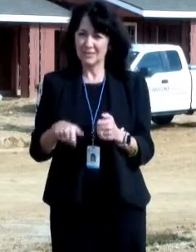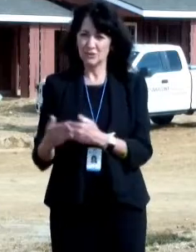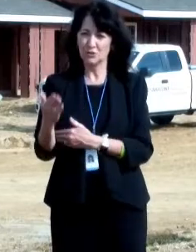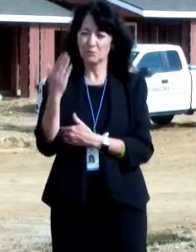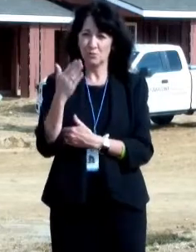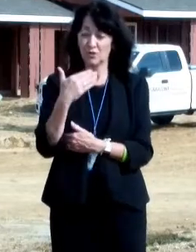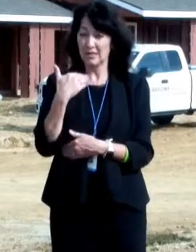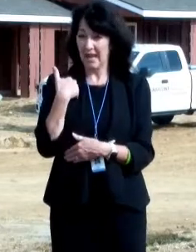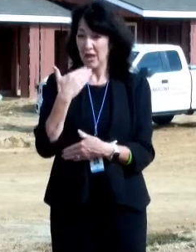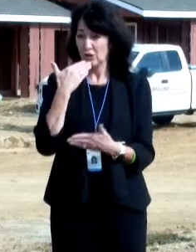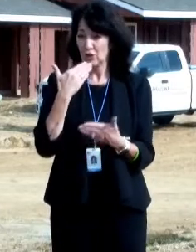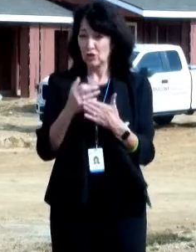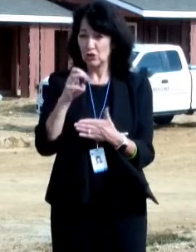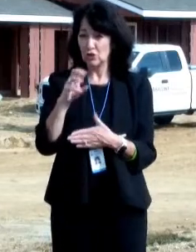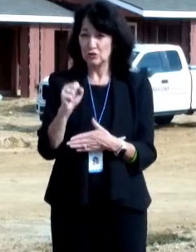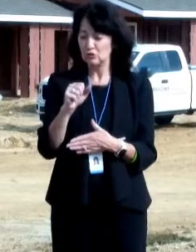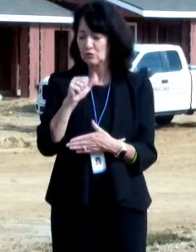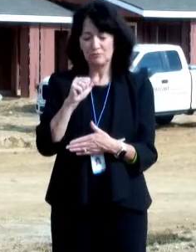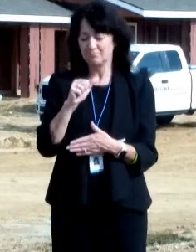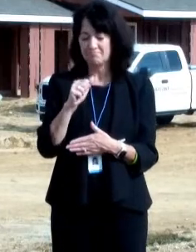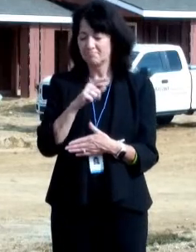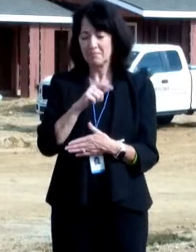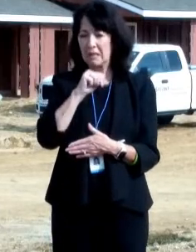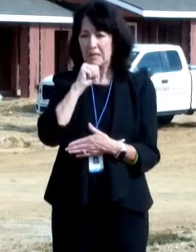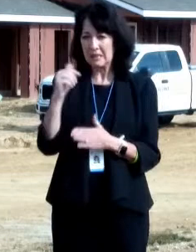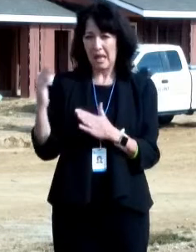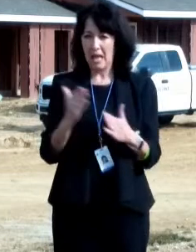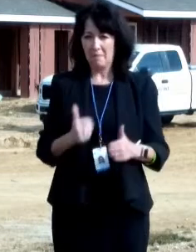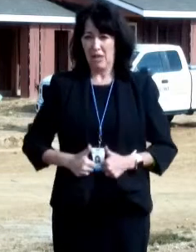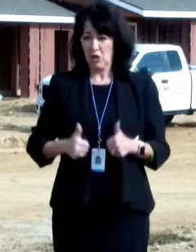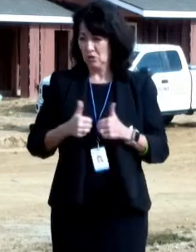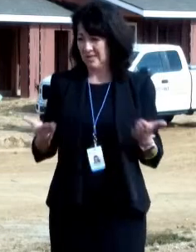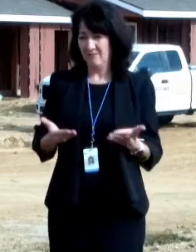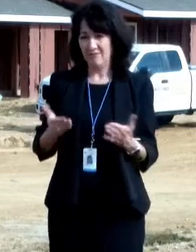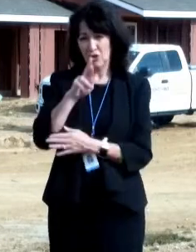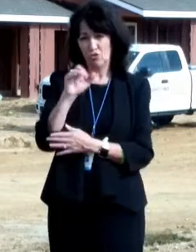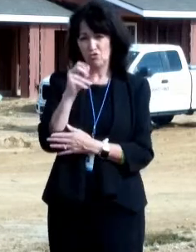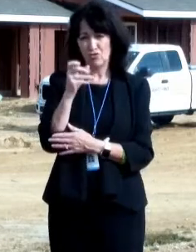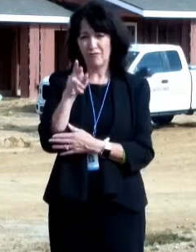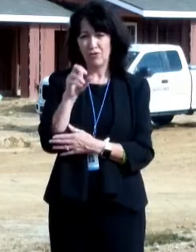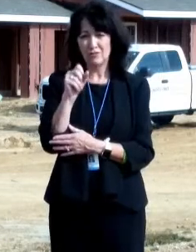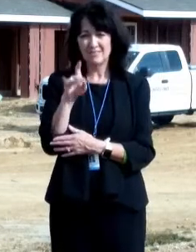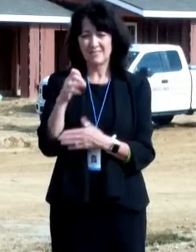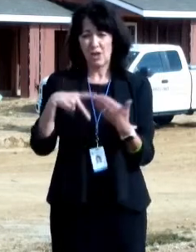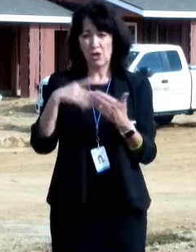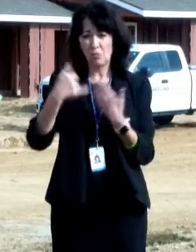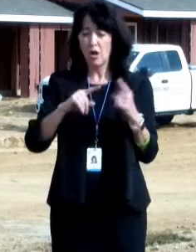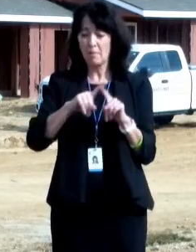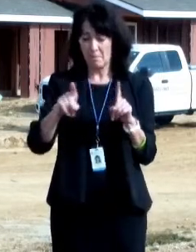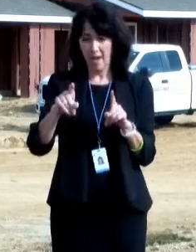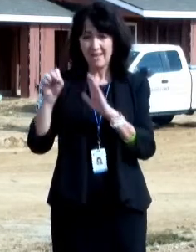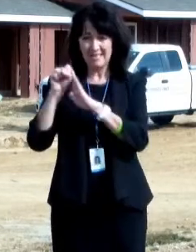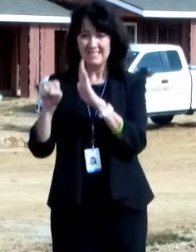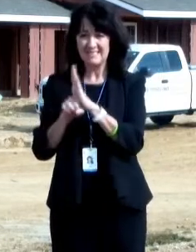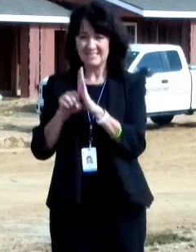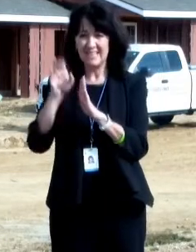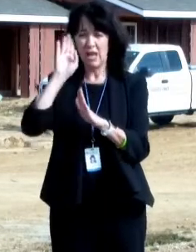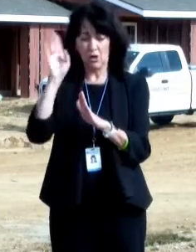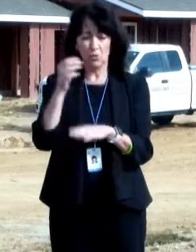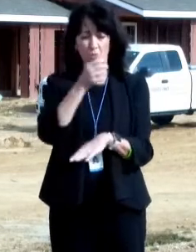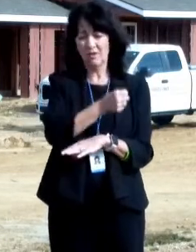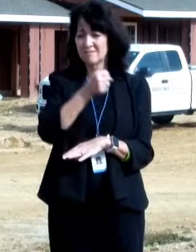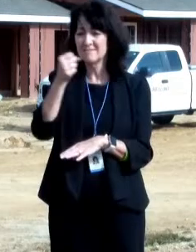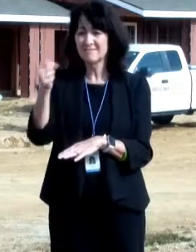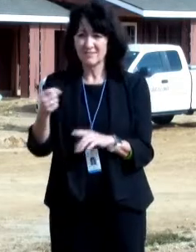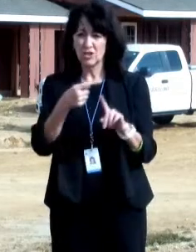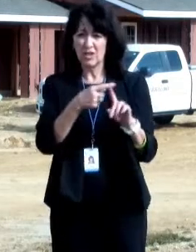She's not going to be here at the Riverside project, but she's going to be placed temporarily by the state out of the hotel.